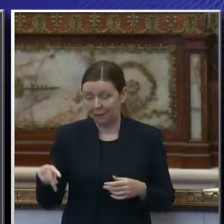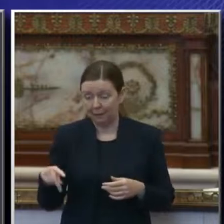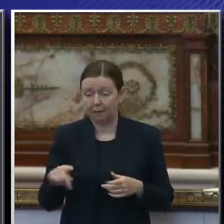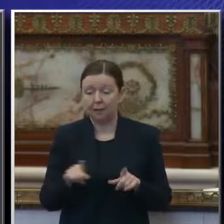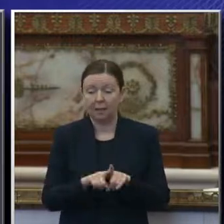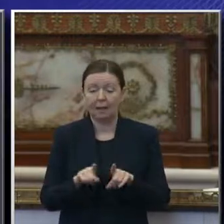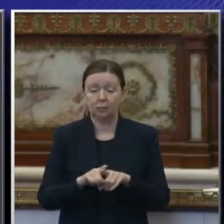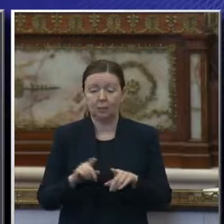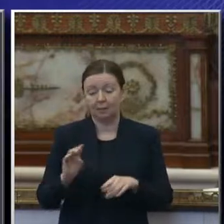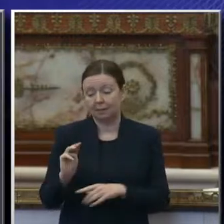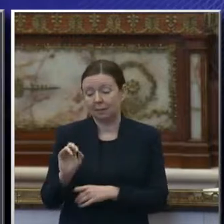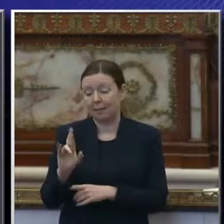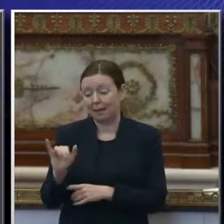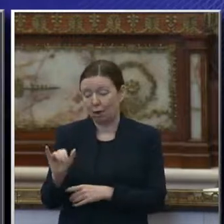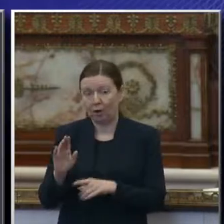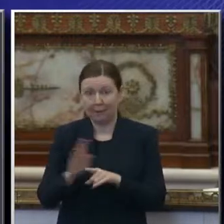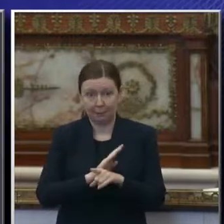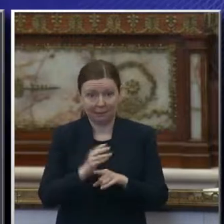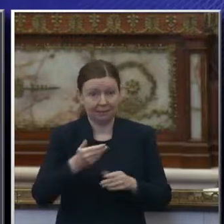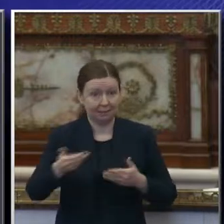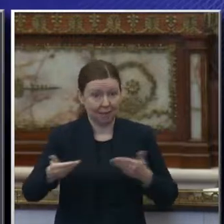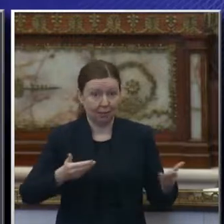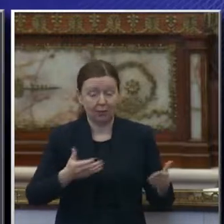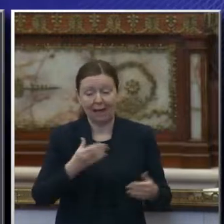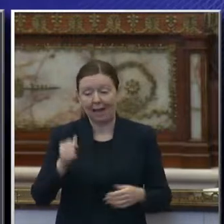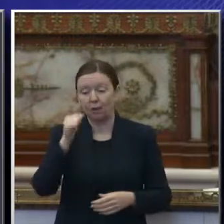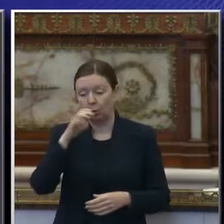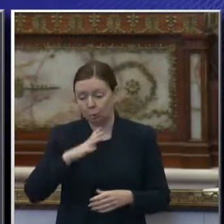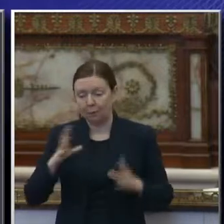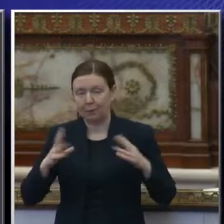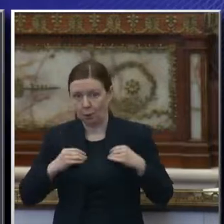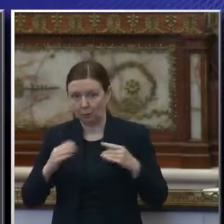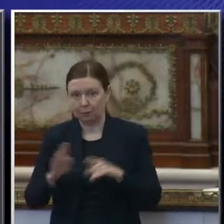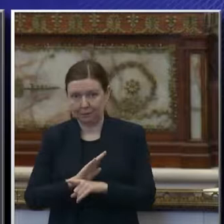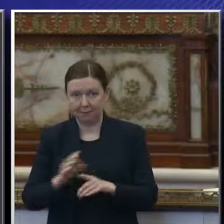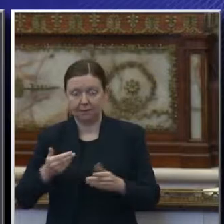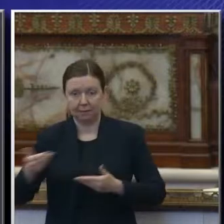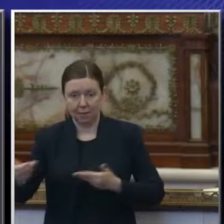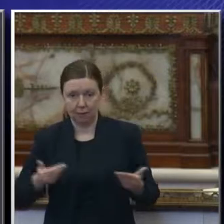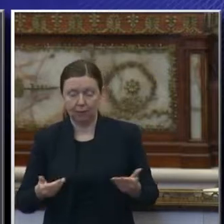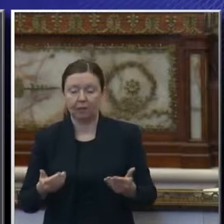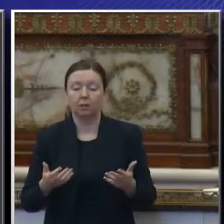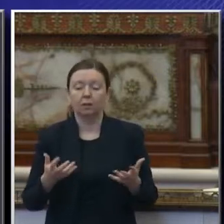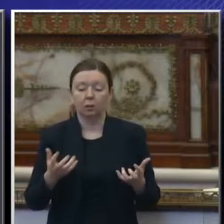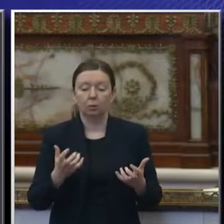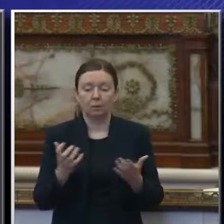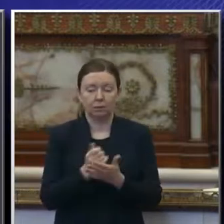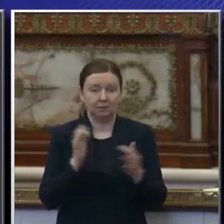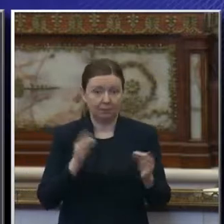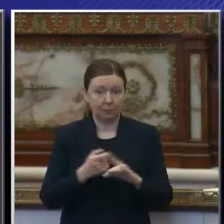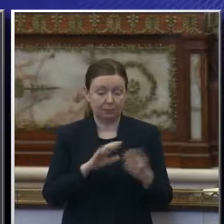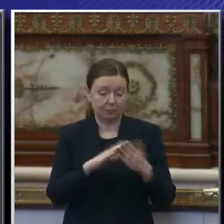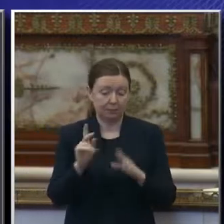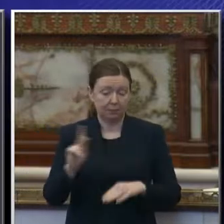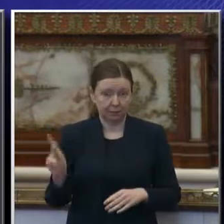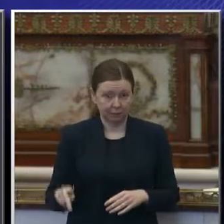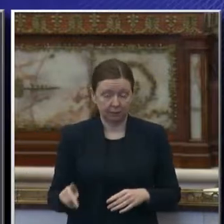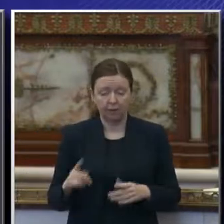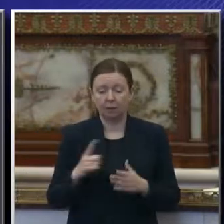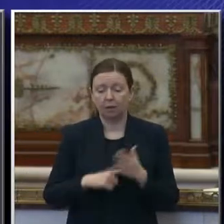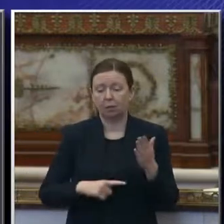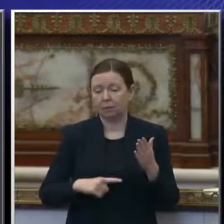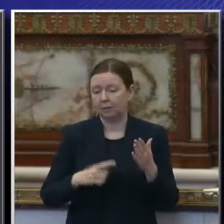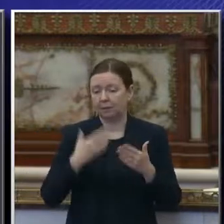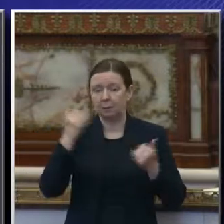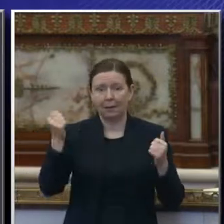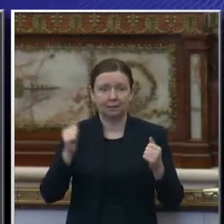as minority business hiring and women-owned business hiring. But ultimately, looking to get feedback from the City of Philadelphia on what the best